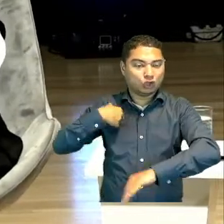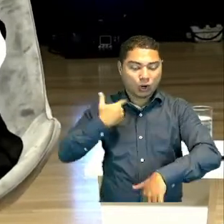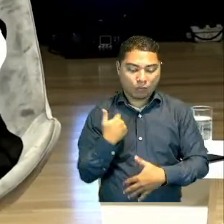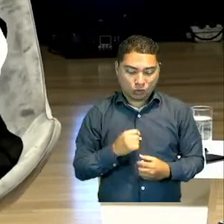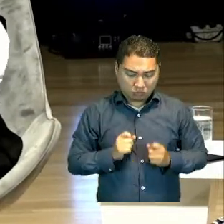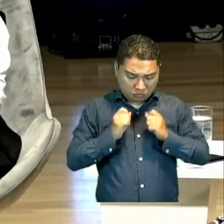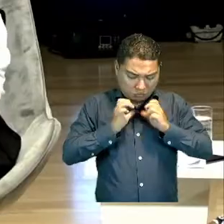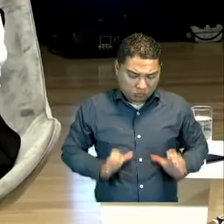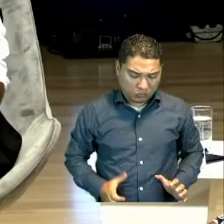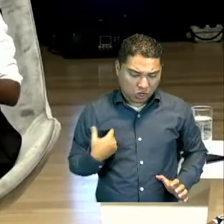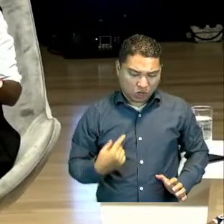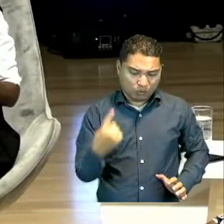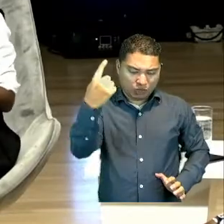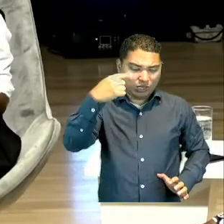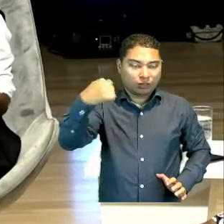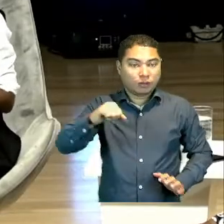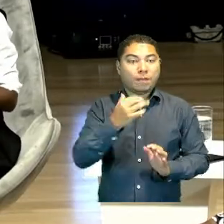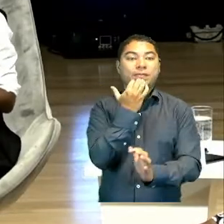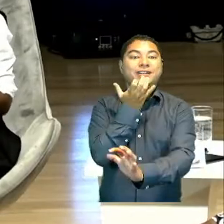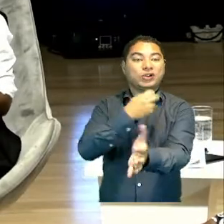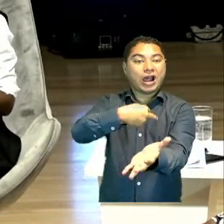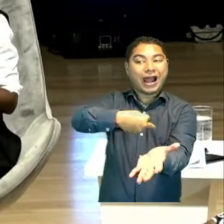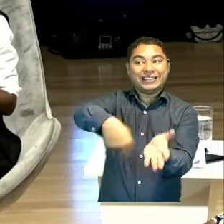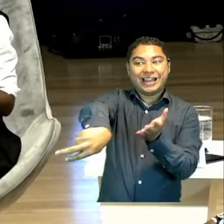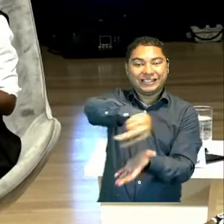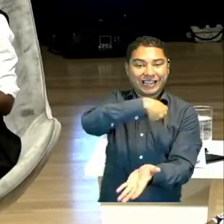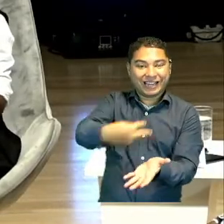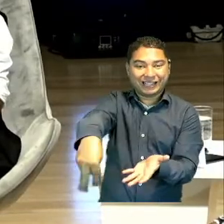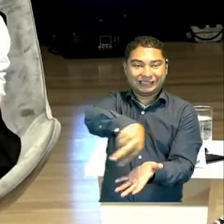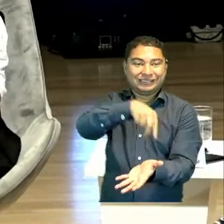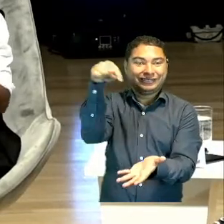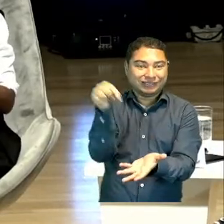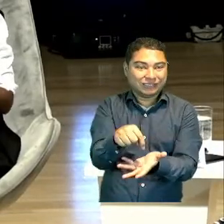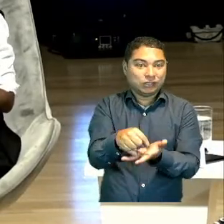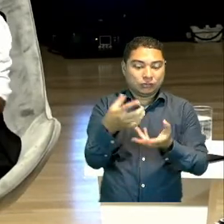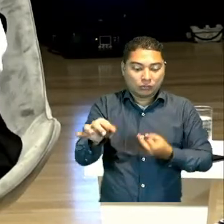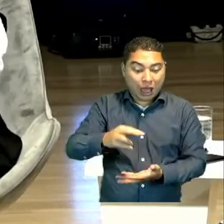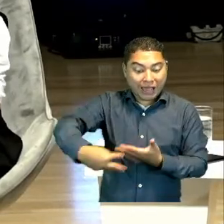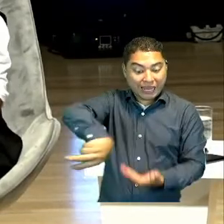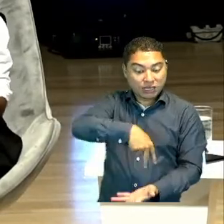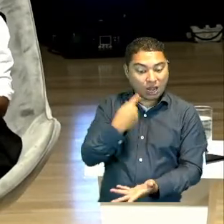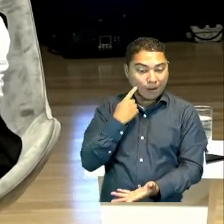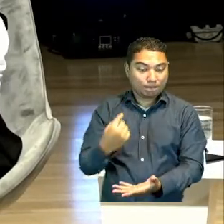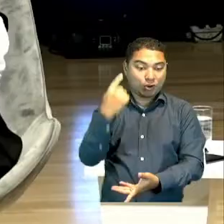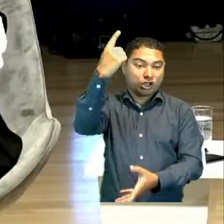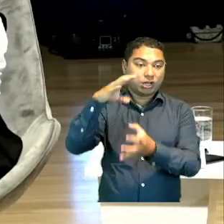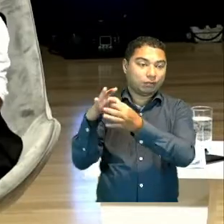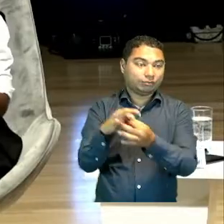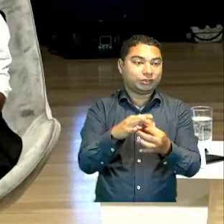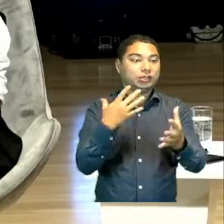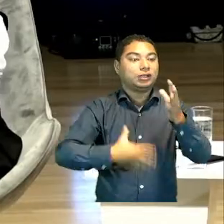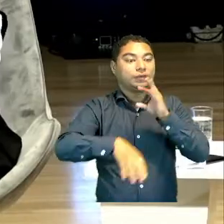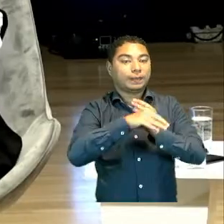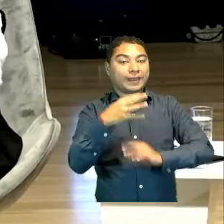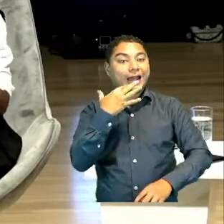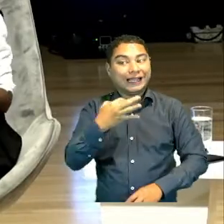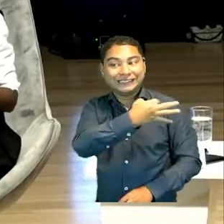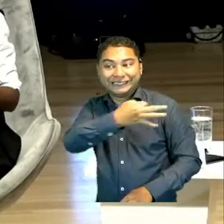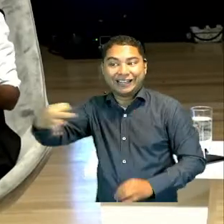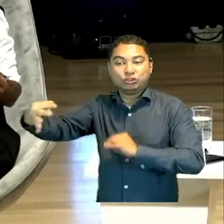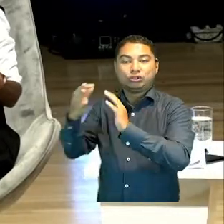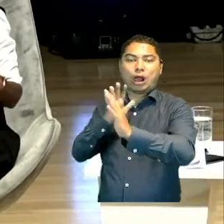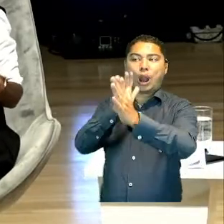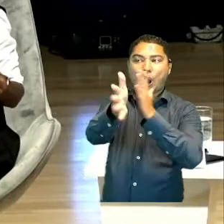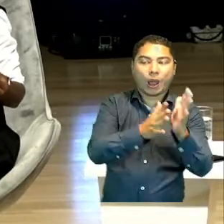and dance arts, being totally political, like you say, we denounce